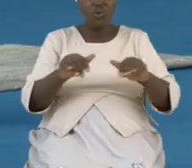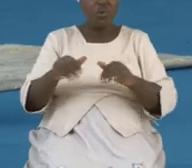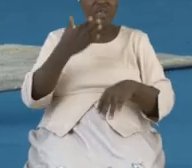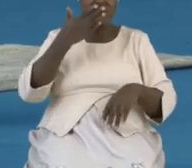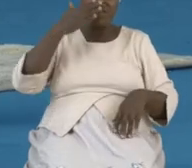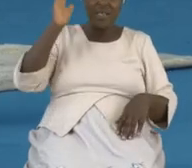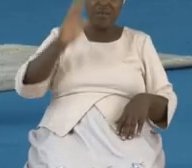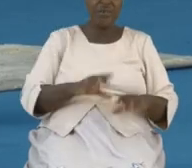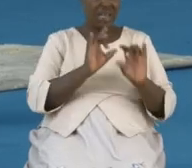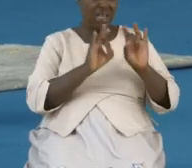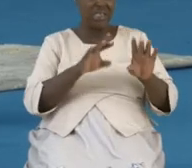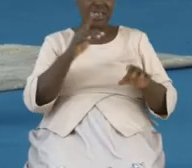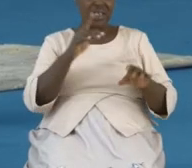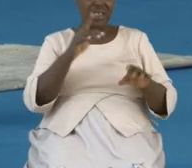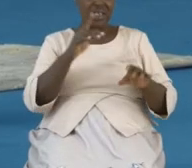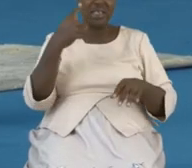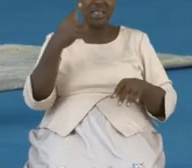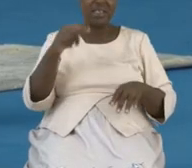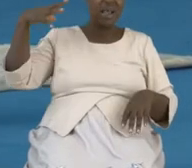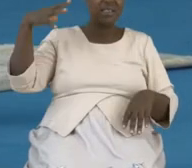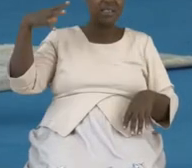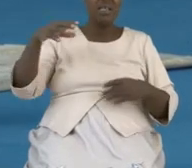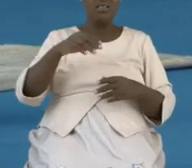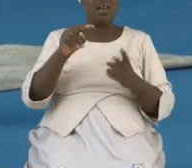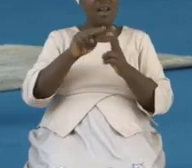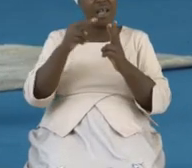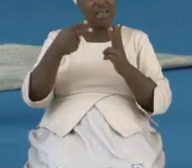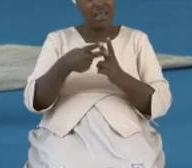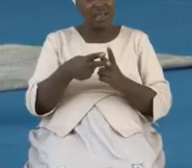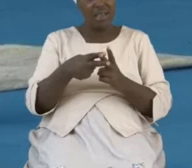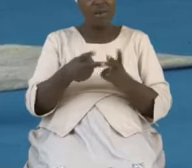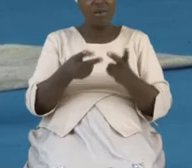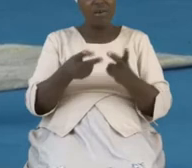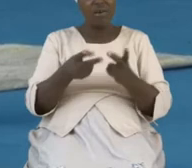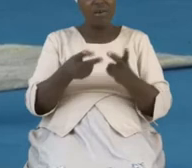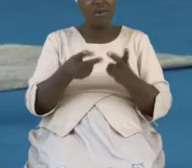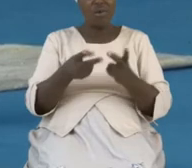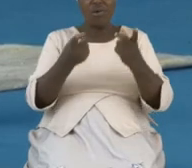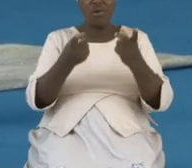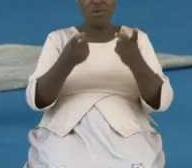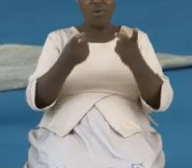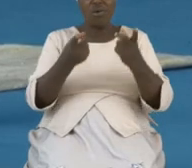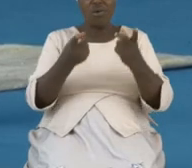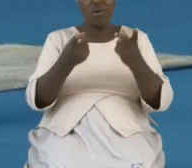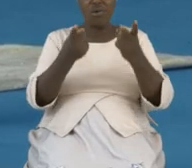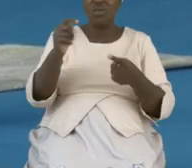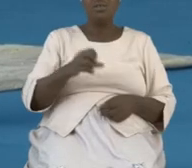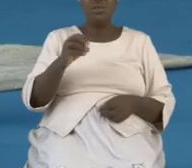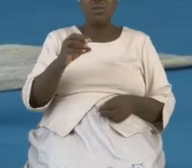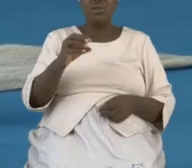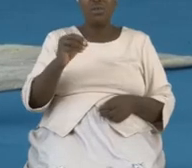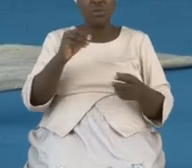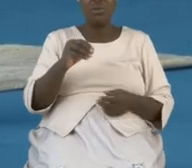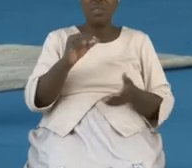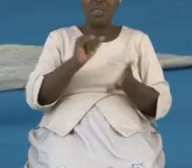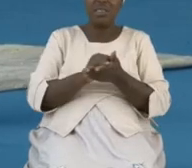light, neither cometh to the light, lest his deeds